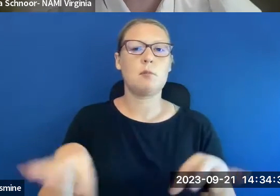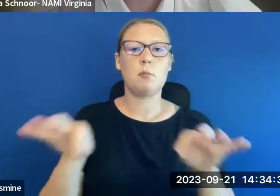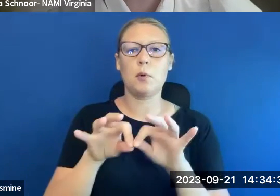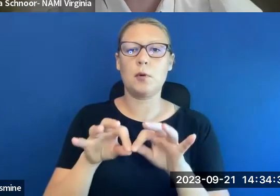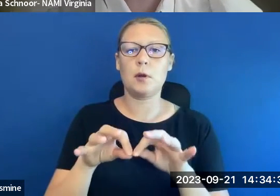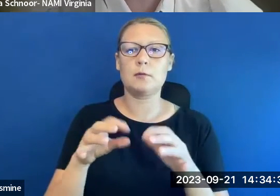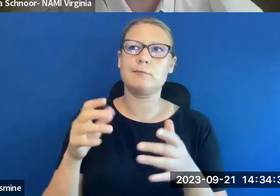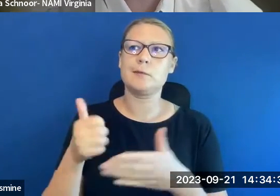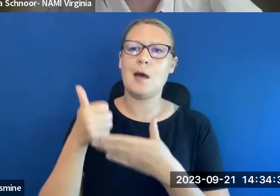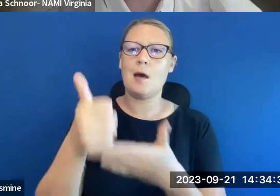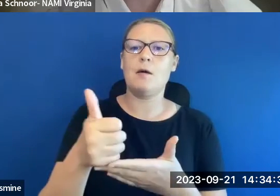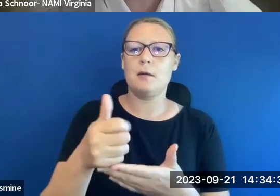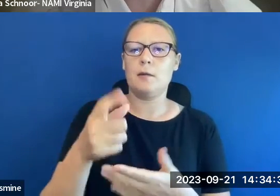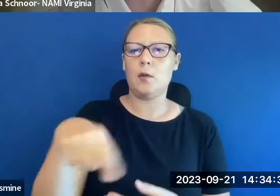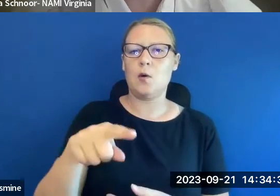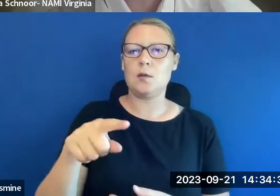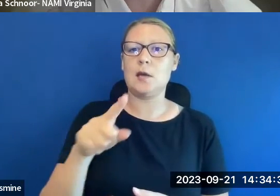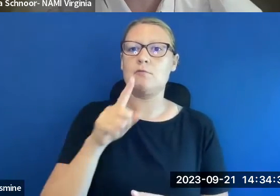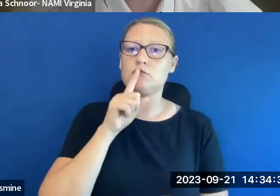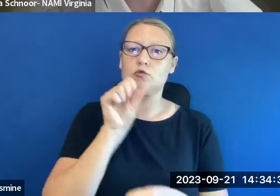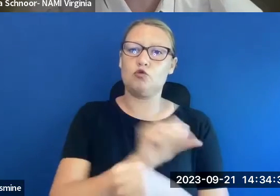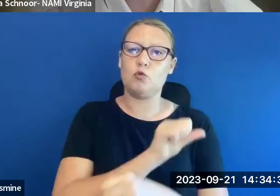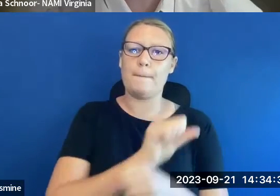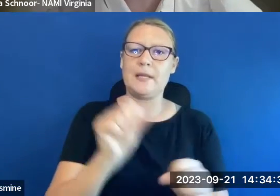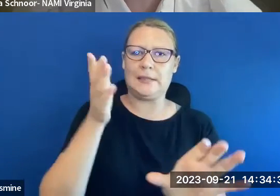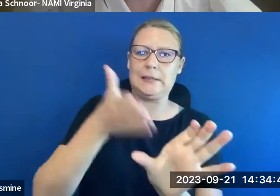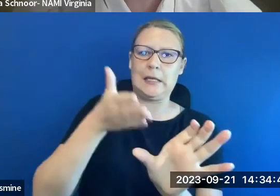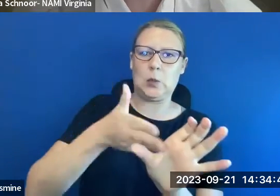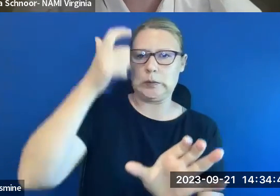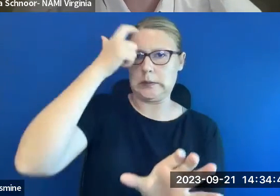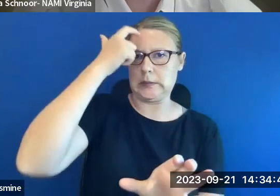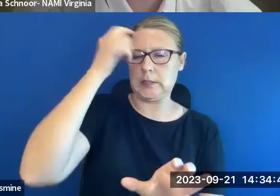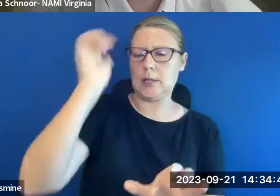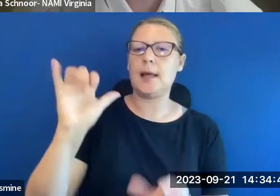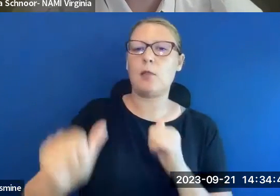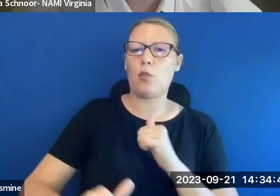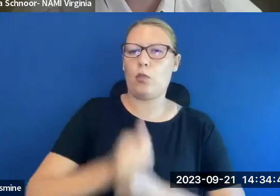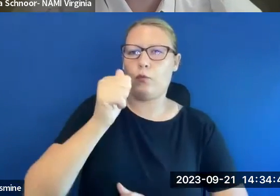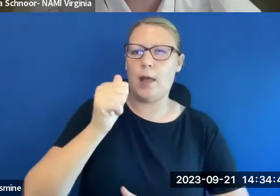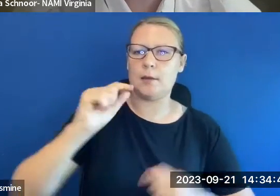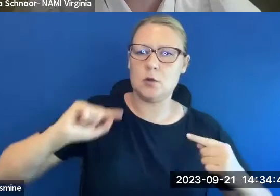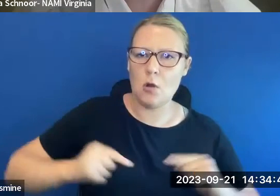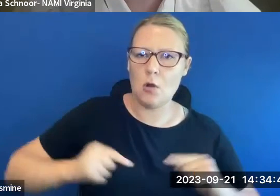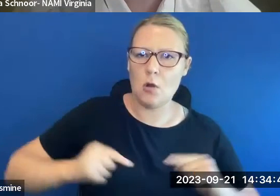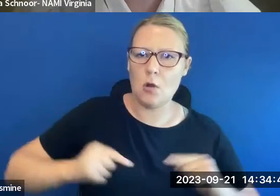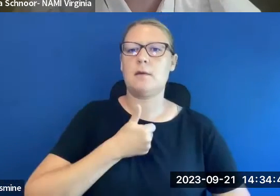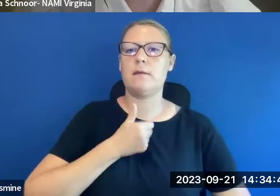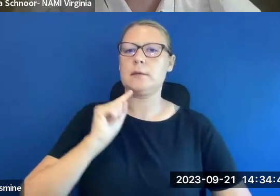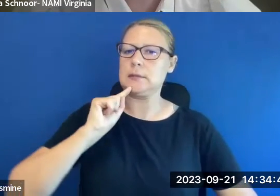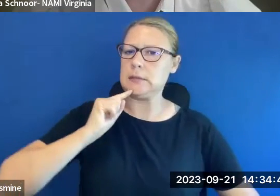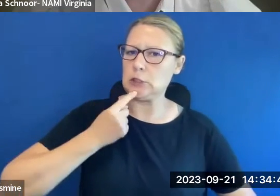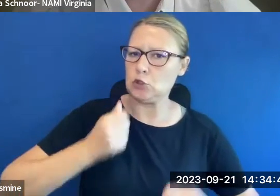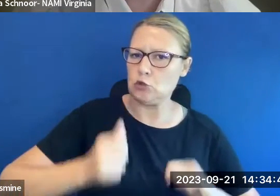psychosis, that the actual youth has a threat to harm themselves. And it is a very serious